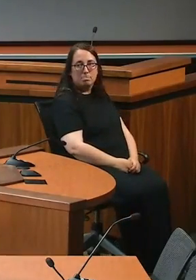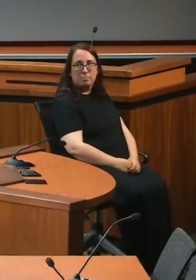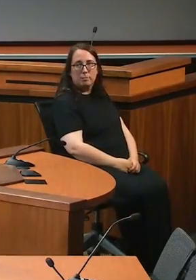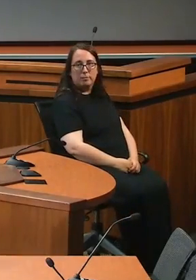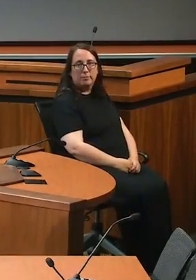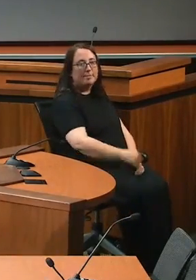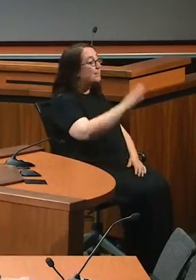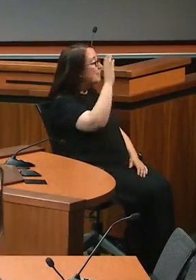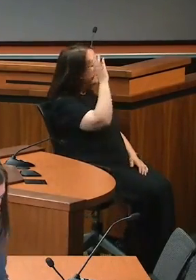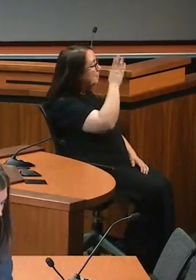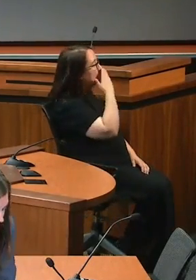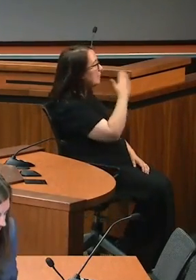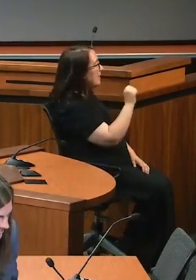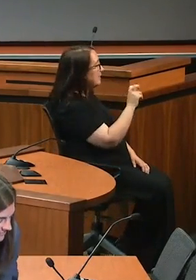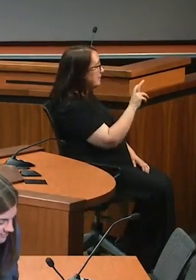Thanks, Steve.